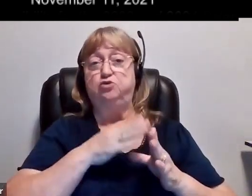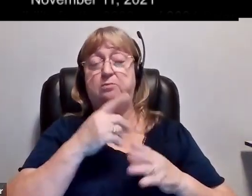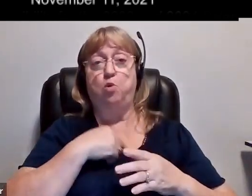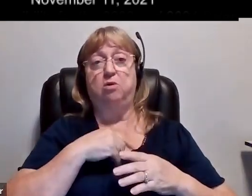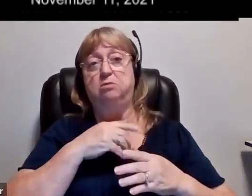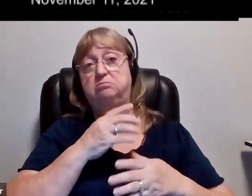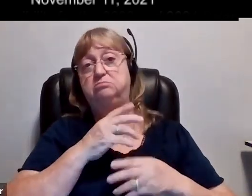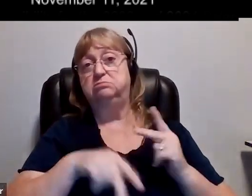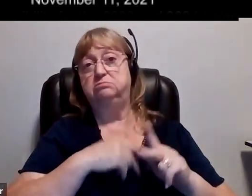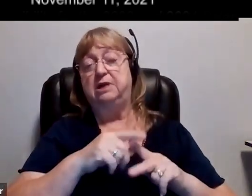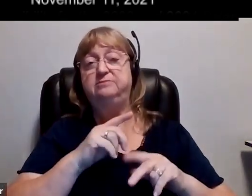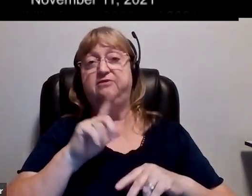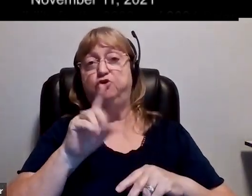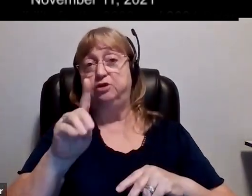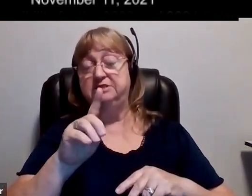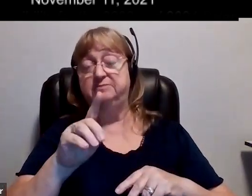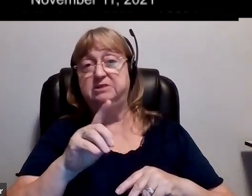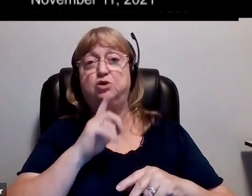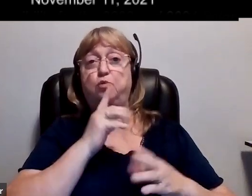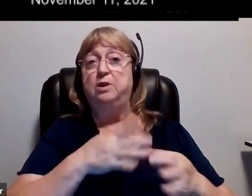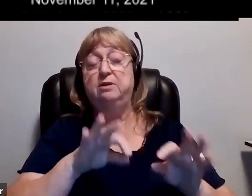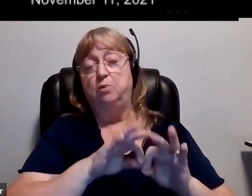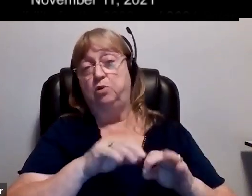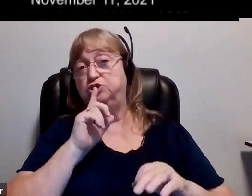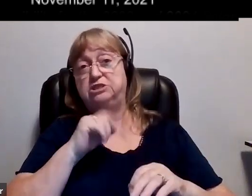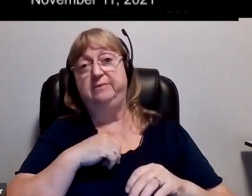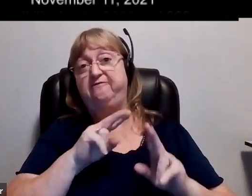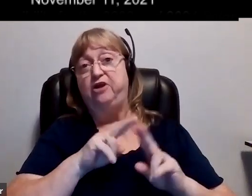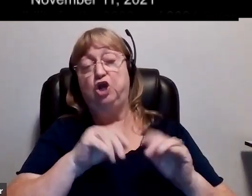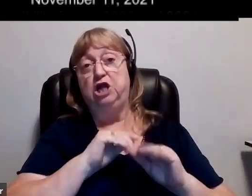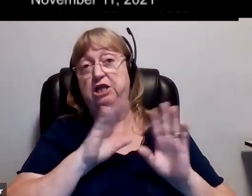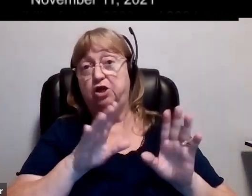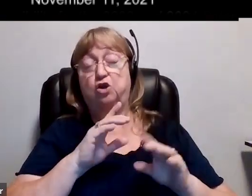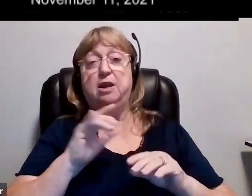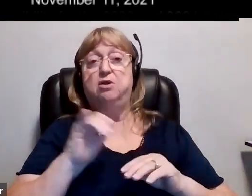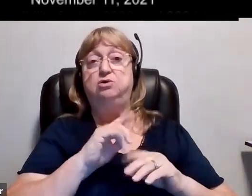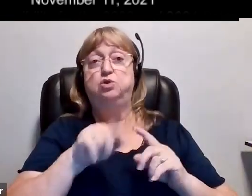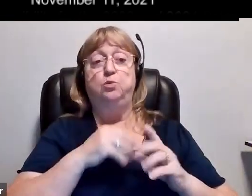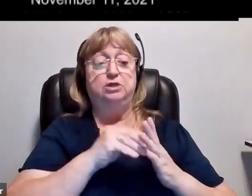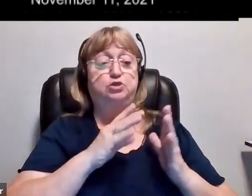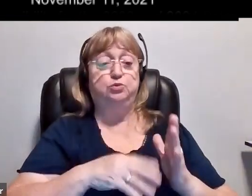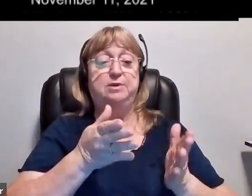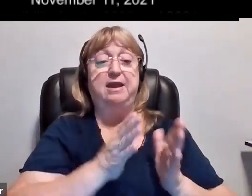learning disabilities. So it's really important to just be really clear. And also when students ask for